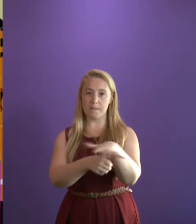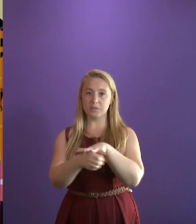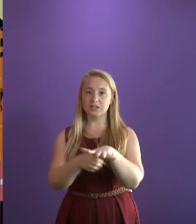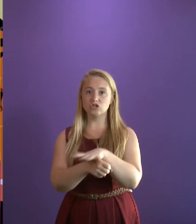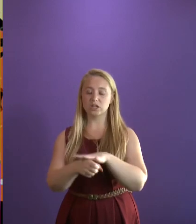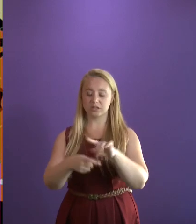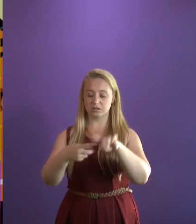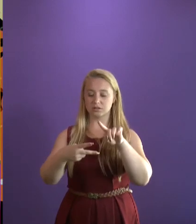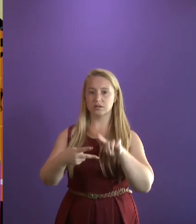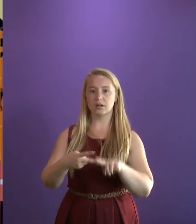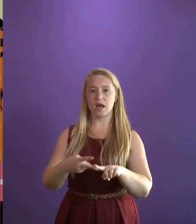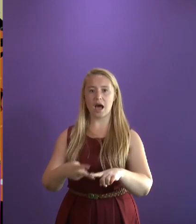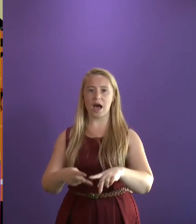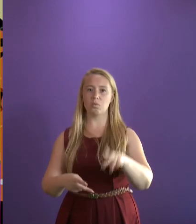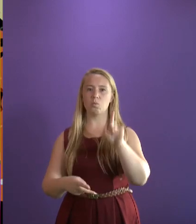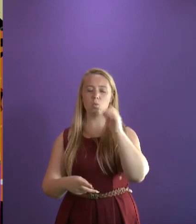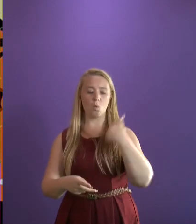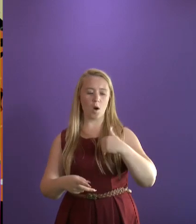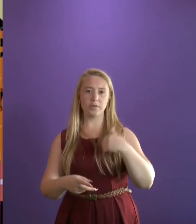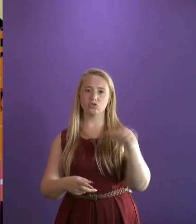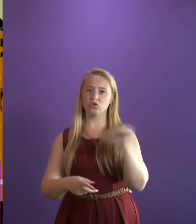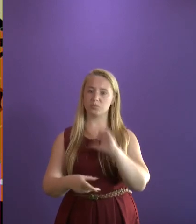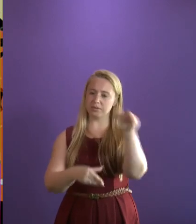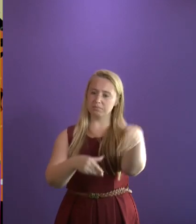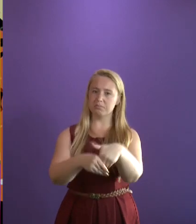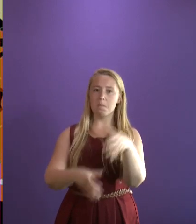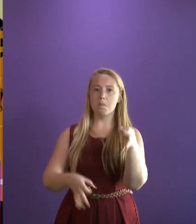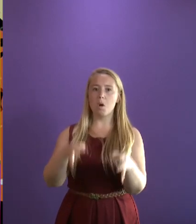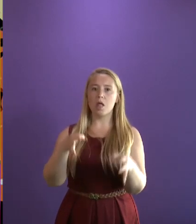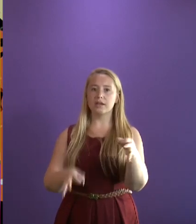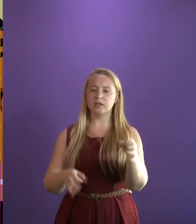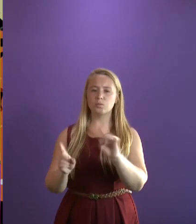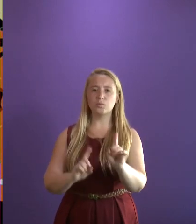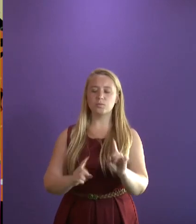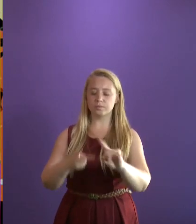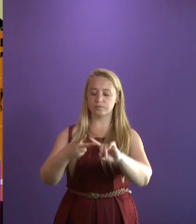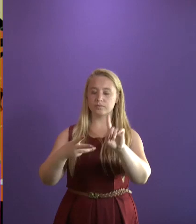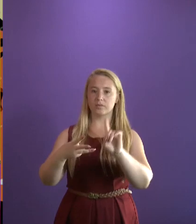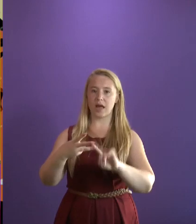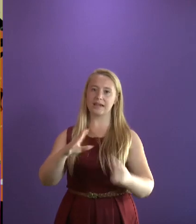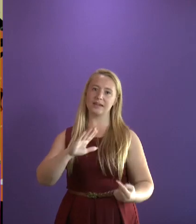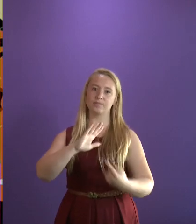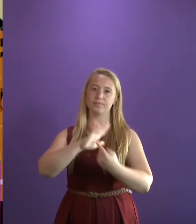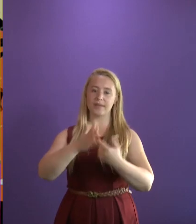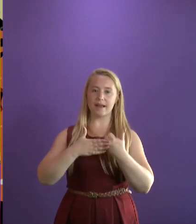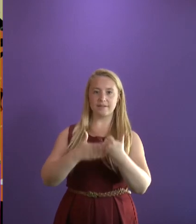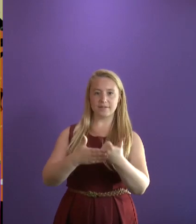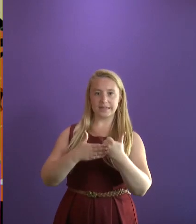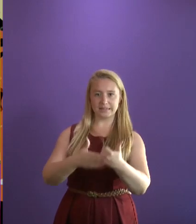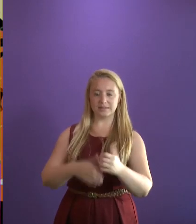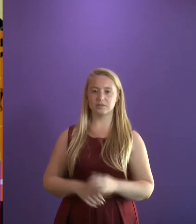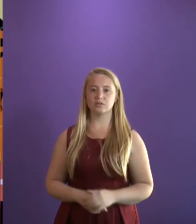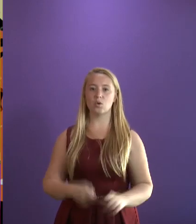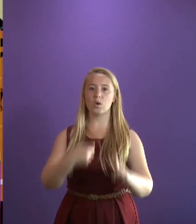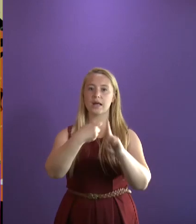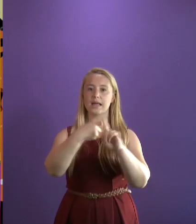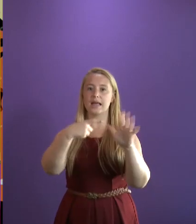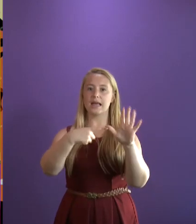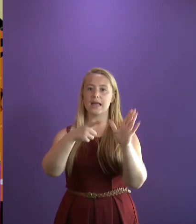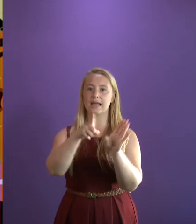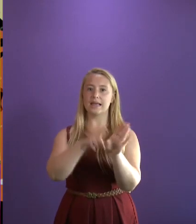should women look to politics, and key advice, which I hope is forthcoming. So I'm going to begin with Kay Marie